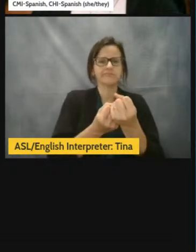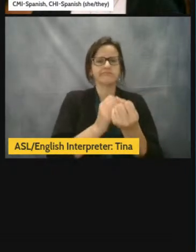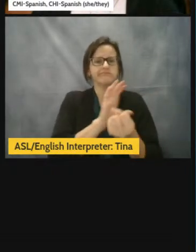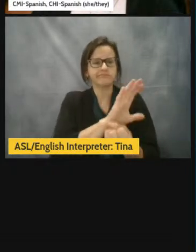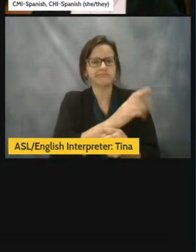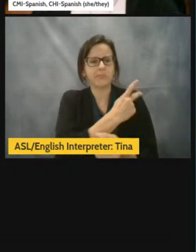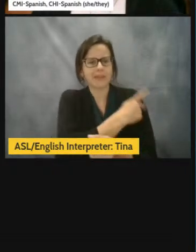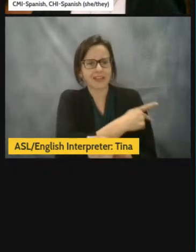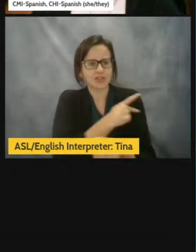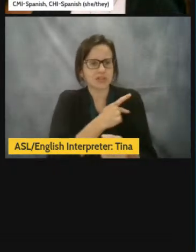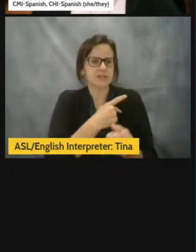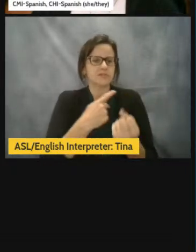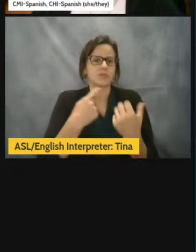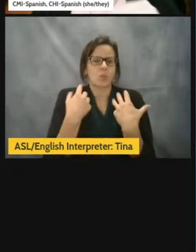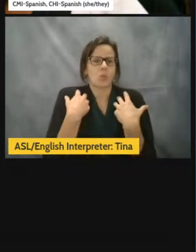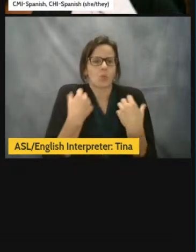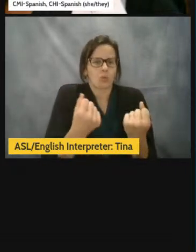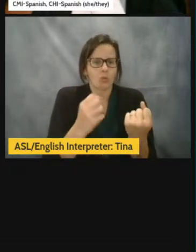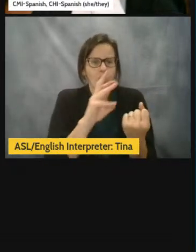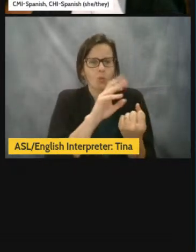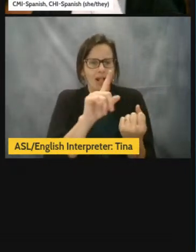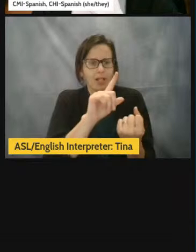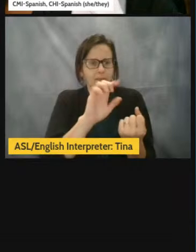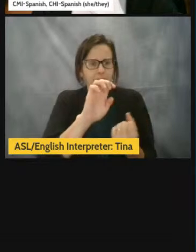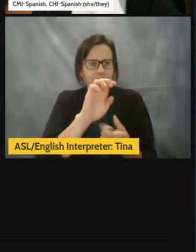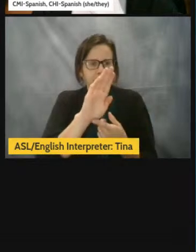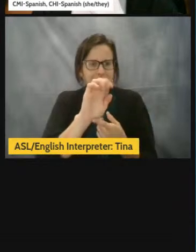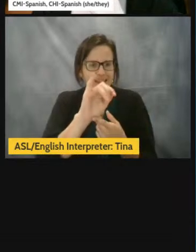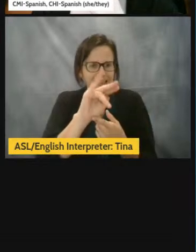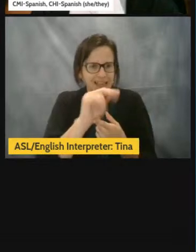medical settings, which is fine because I'm going to talk about those too.